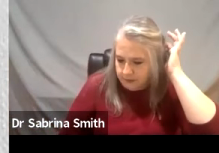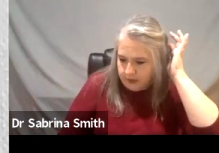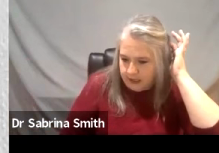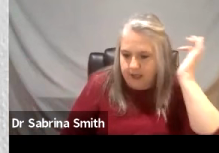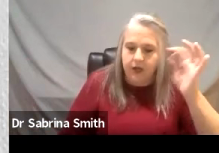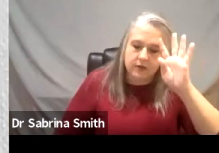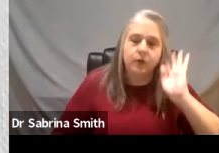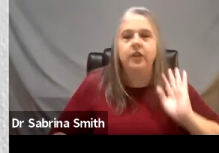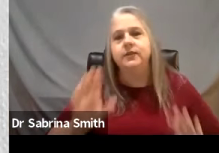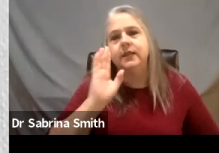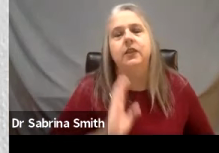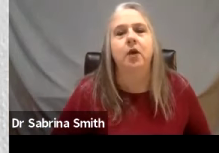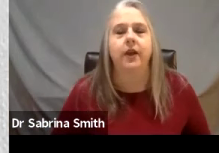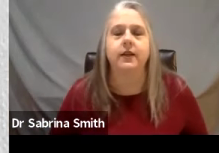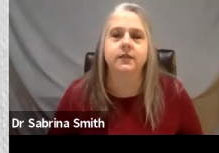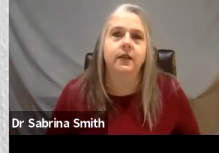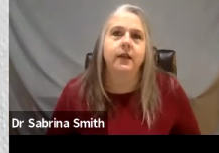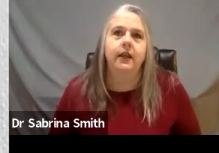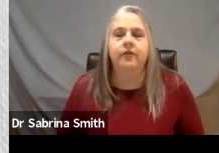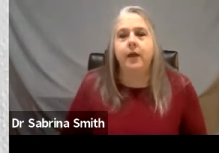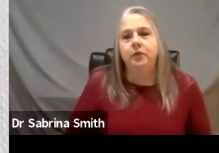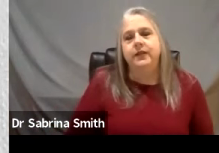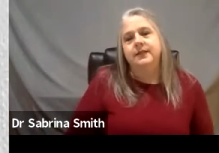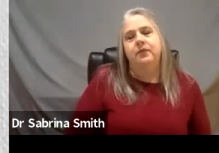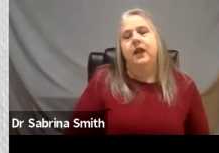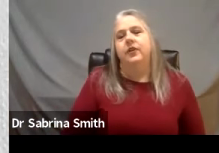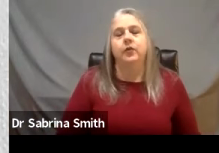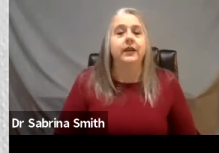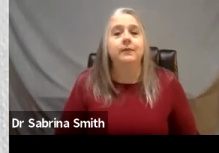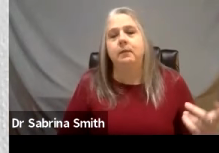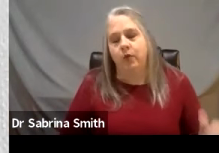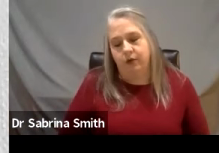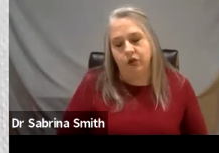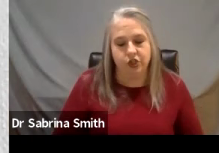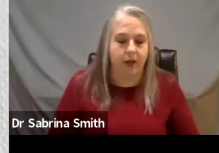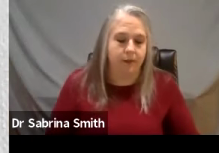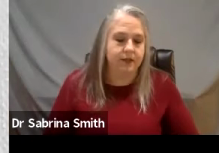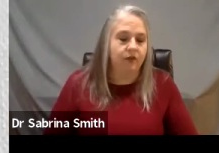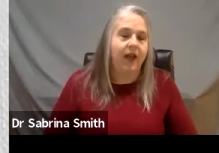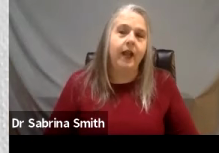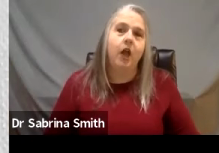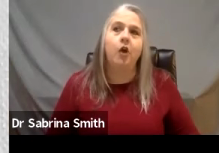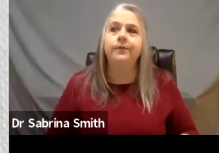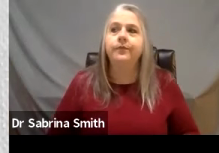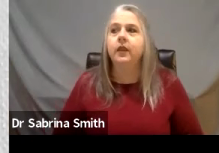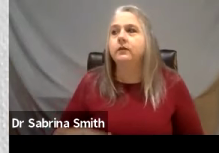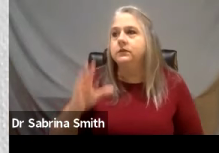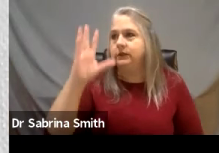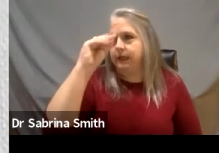product, and here's what you see in the product. If I'm putting something out there, we're going to keep that boy grocery shopping. So if I